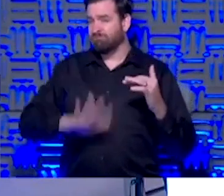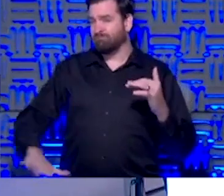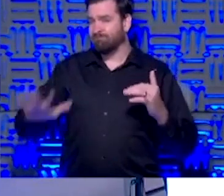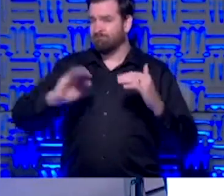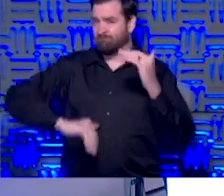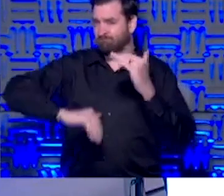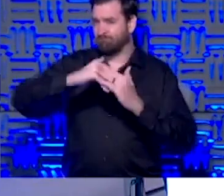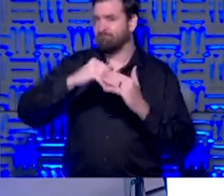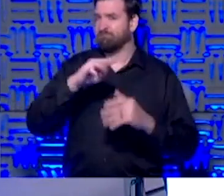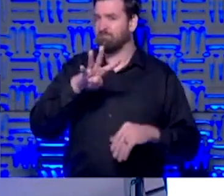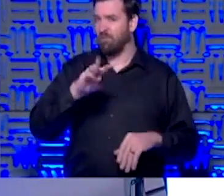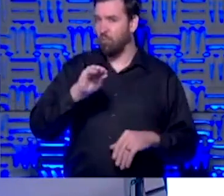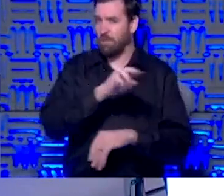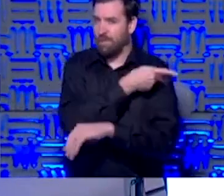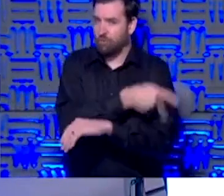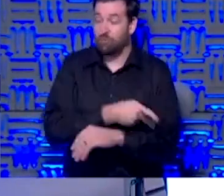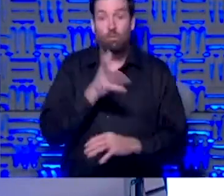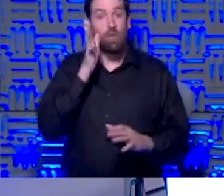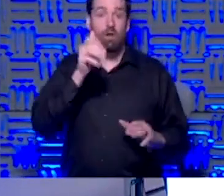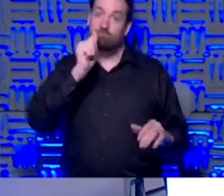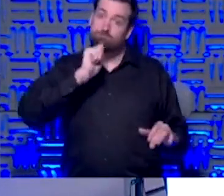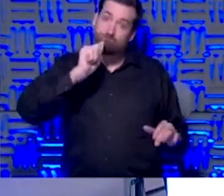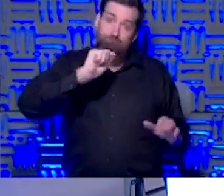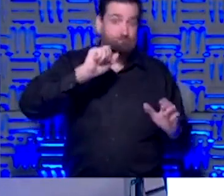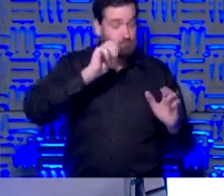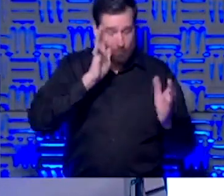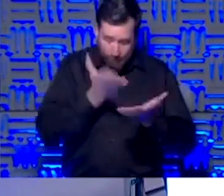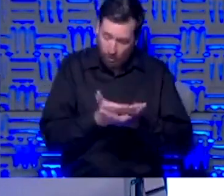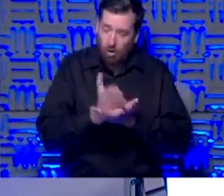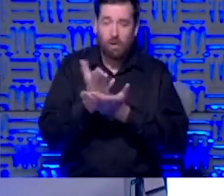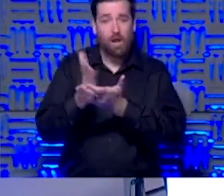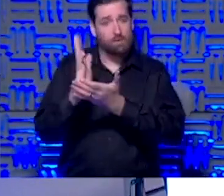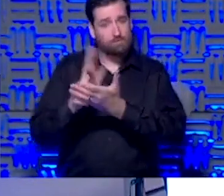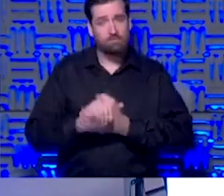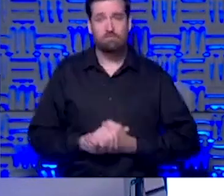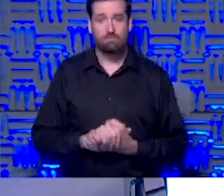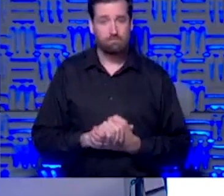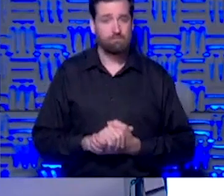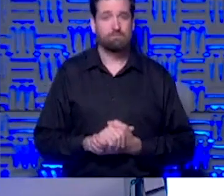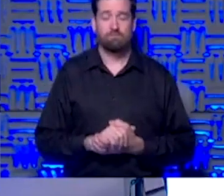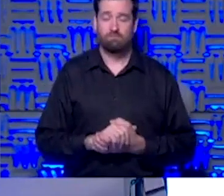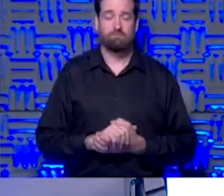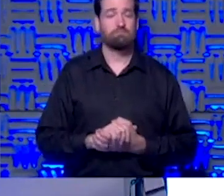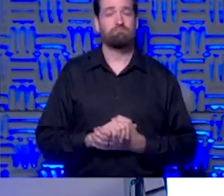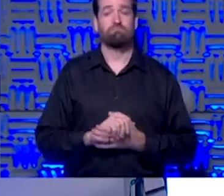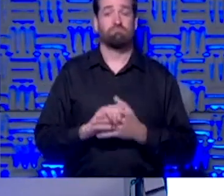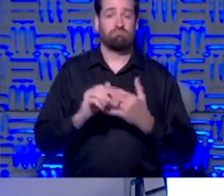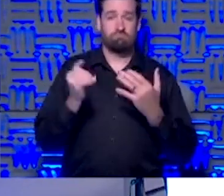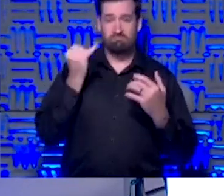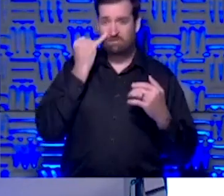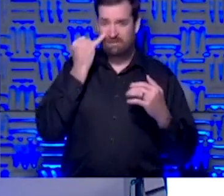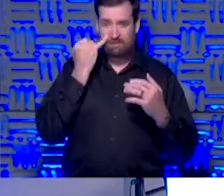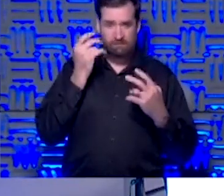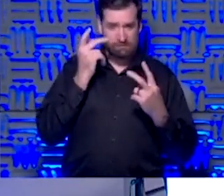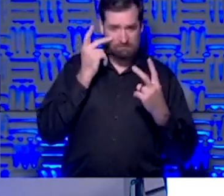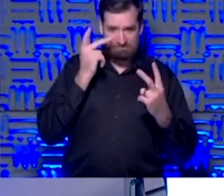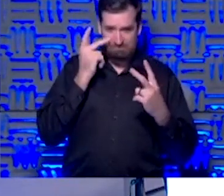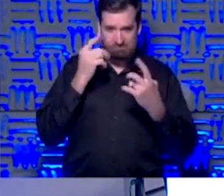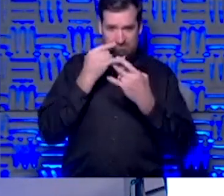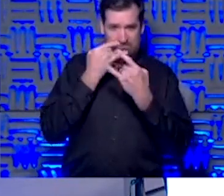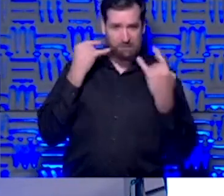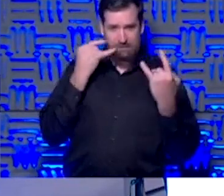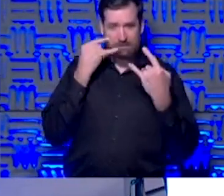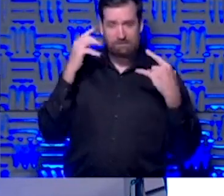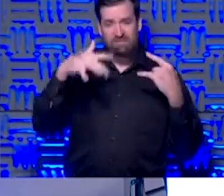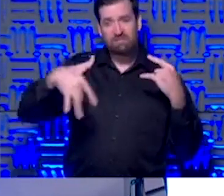in the hospital, and we're going to be okay with that. We'll be all right. And we hope that if we can continue to see the more masks. I